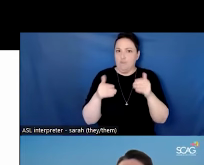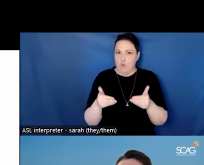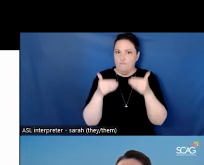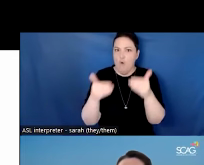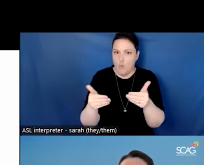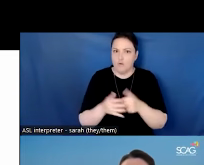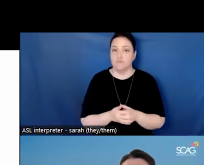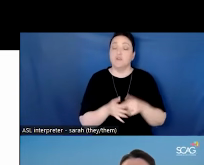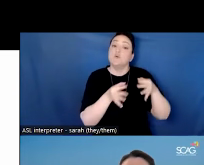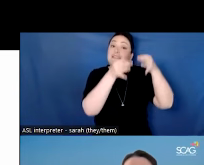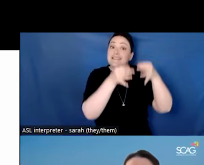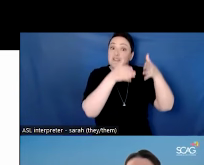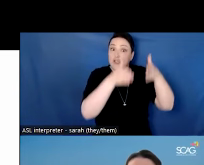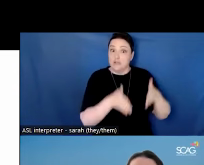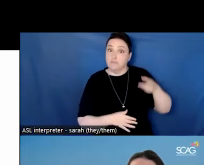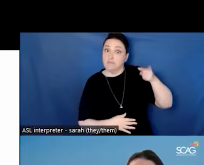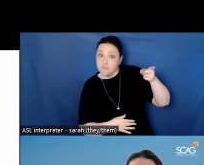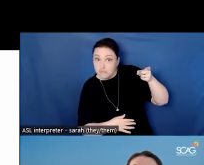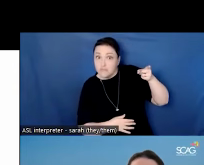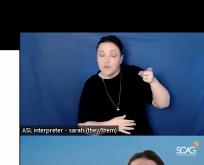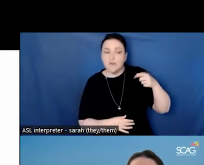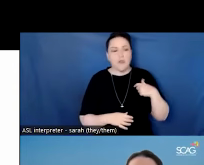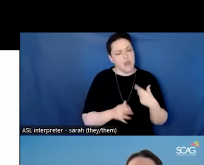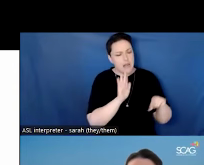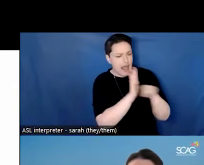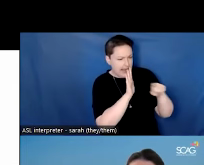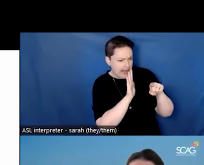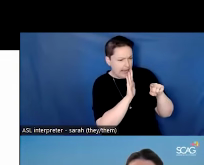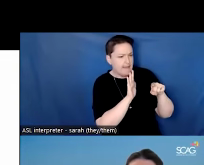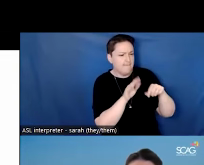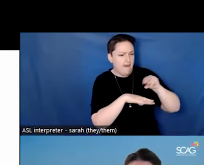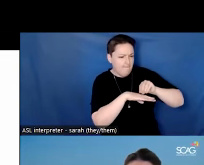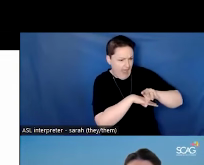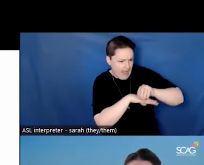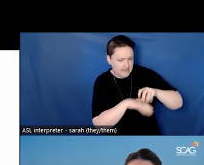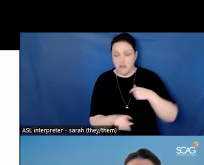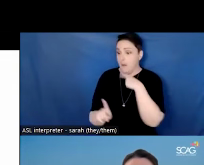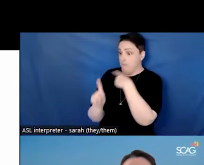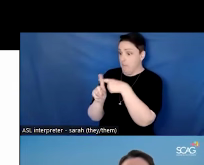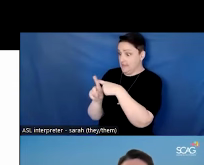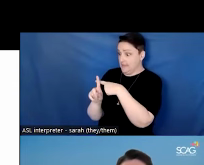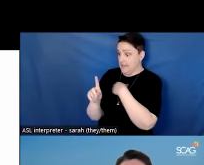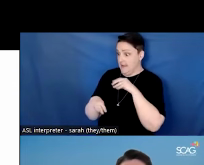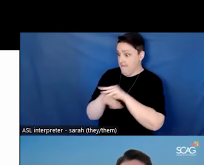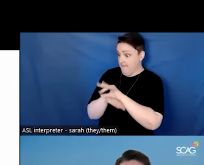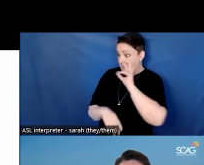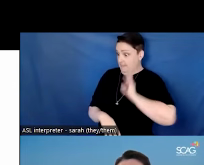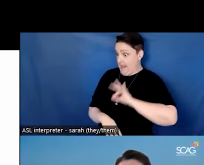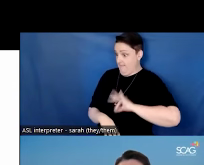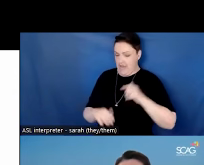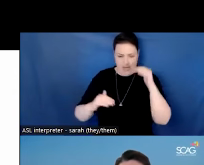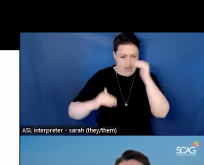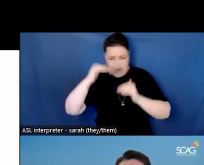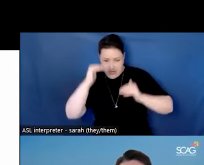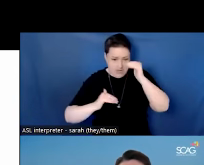the decision maker had to balance the project negative, adverse, unavoidable environmental impacts against the potential